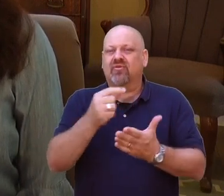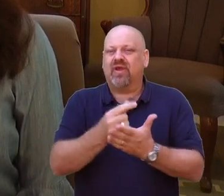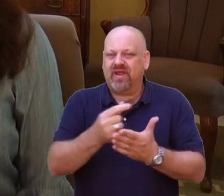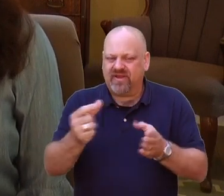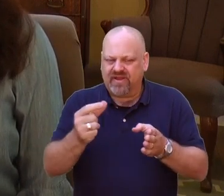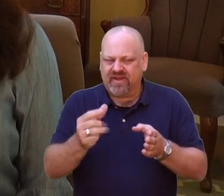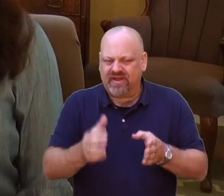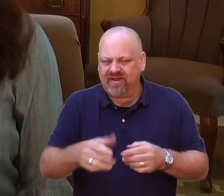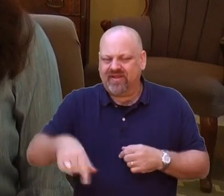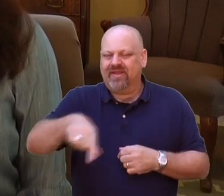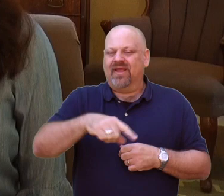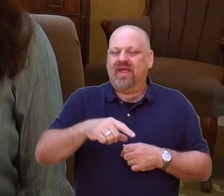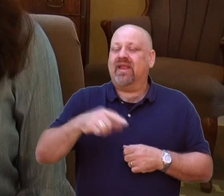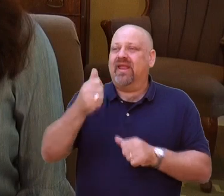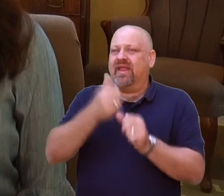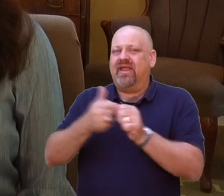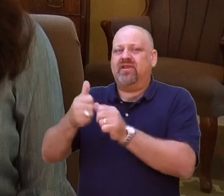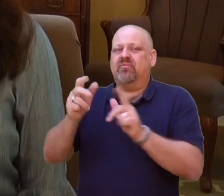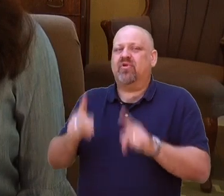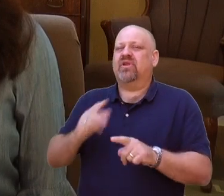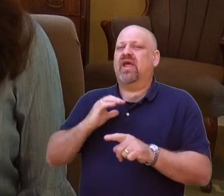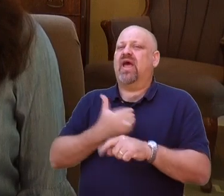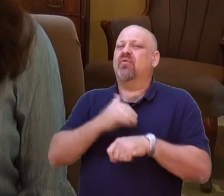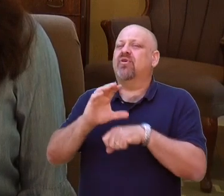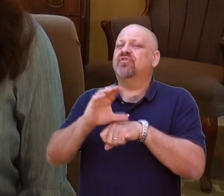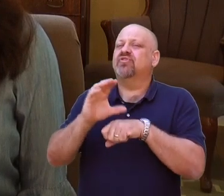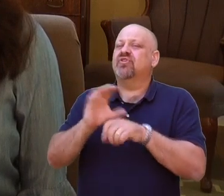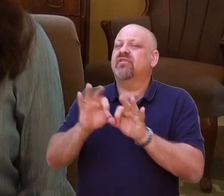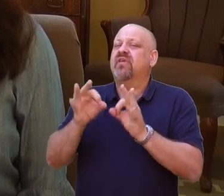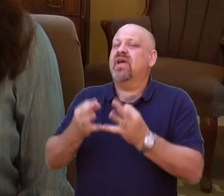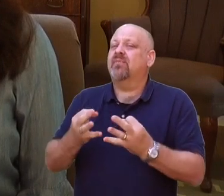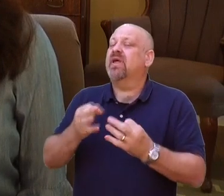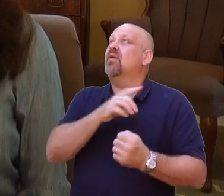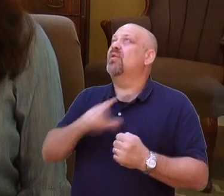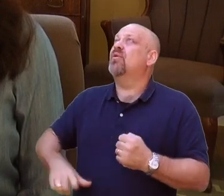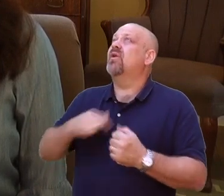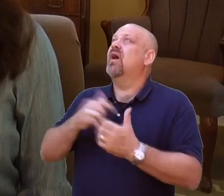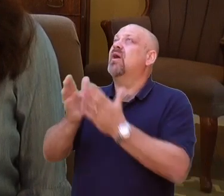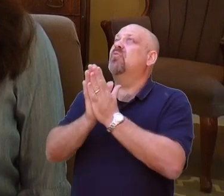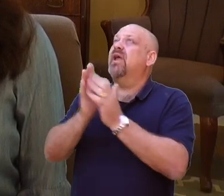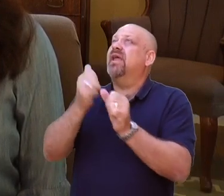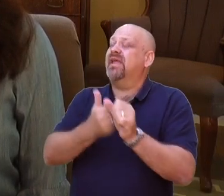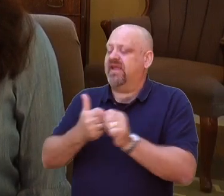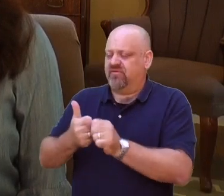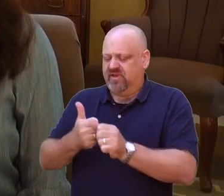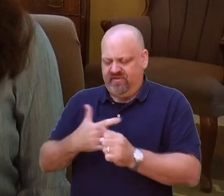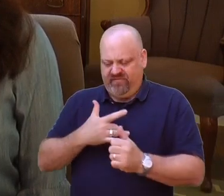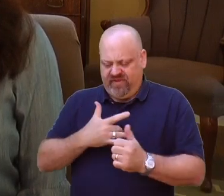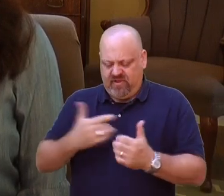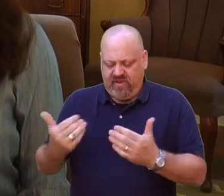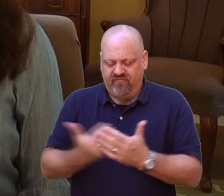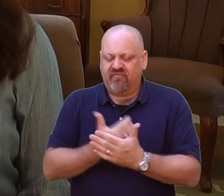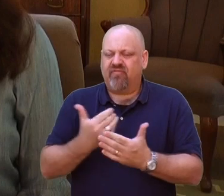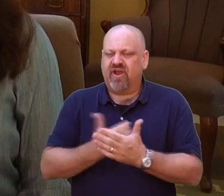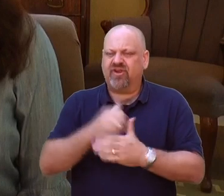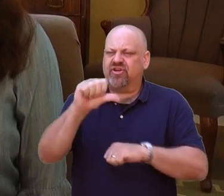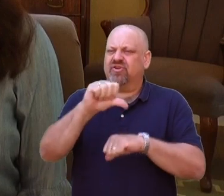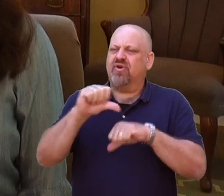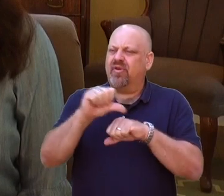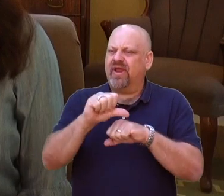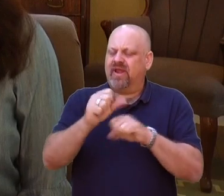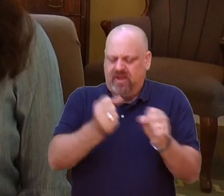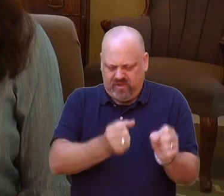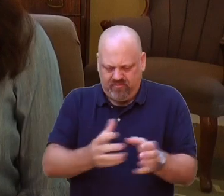in the name of Jesus that you would pour out your Holy Spirit upon our graduating high school seniors and everyone in our